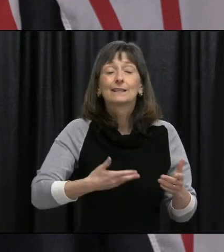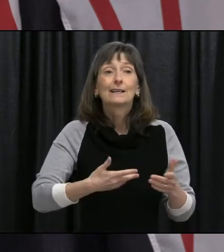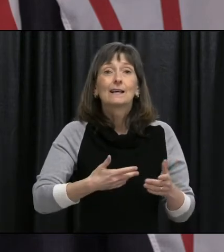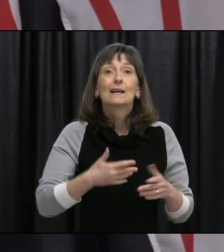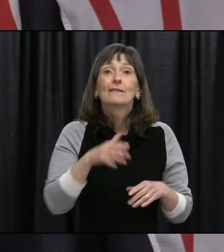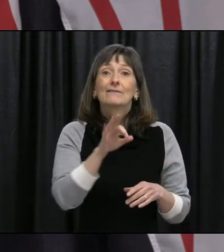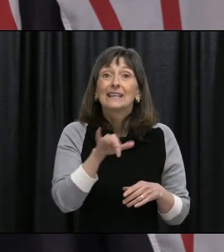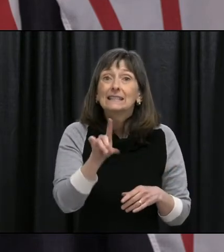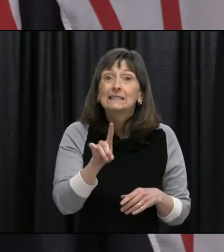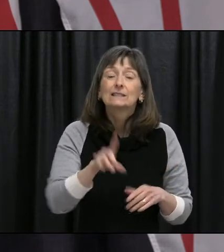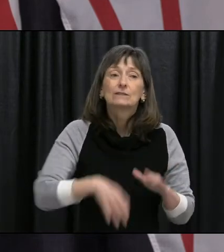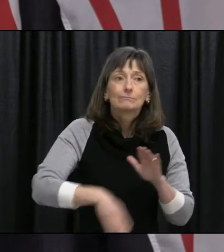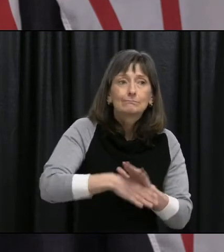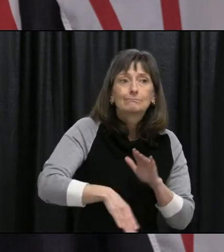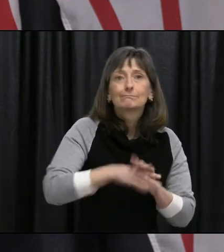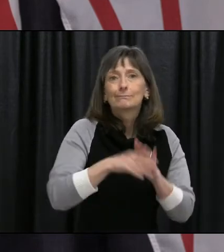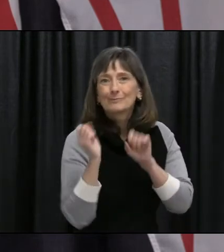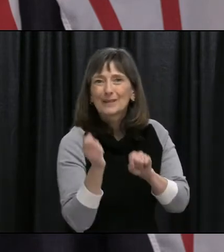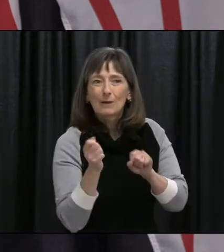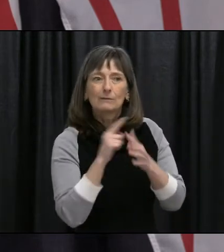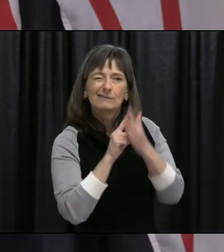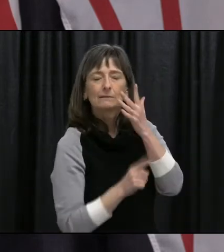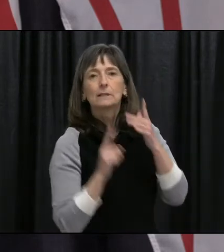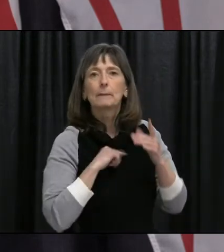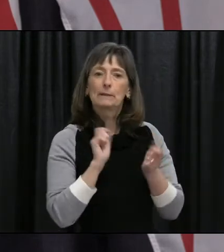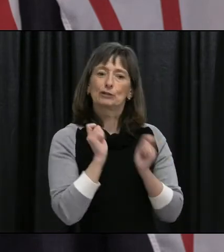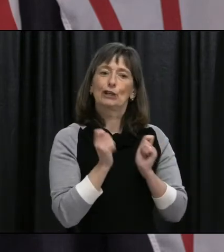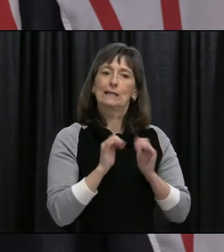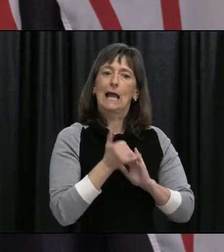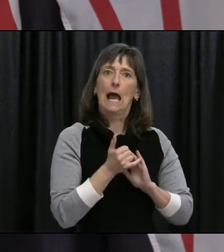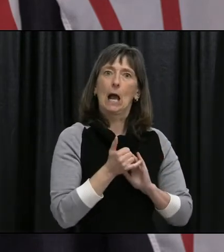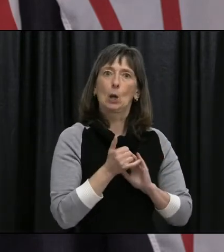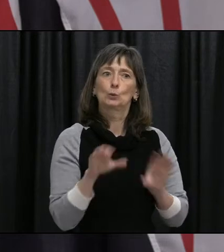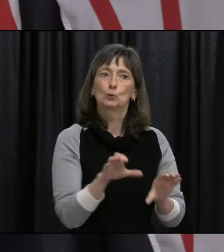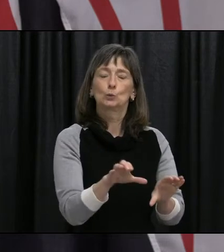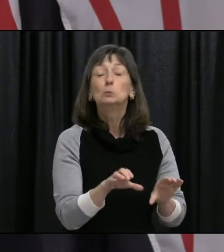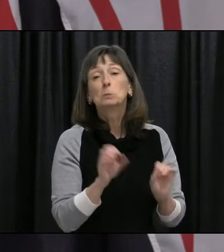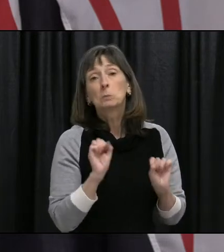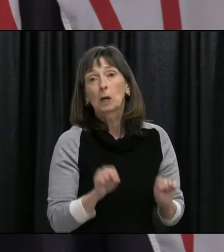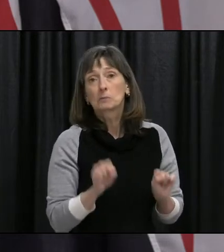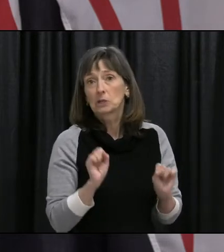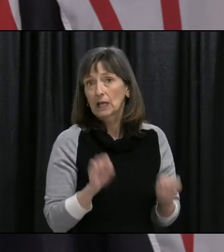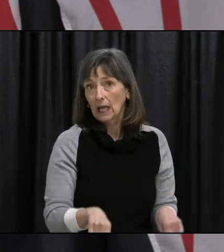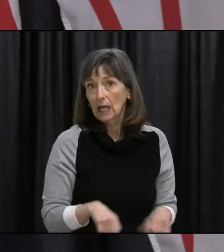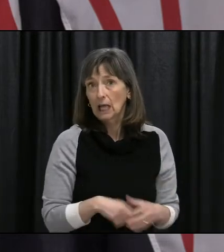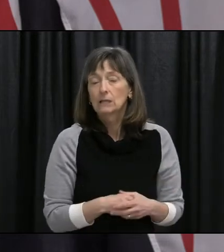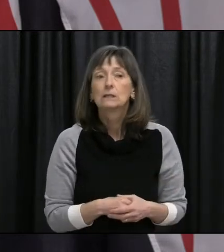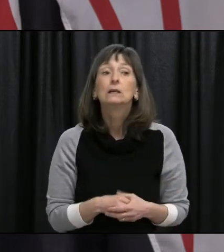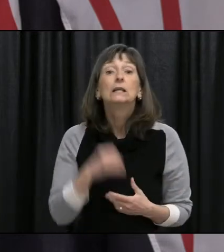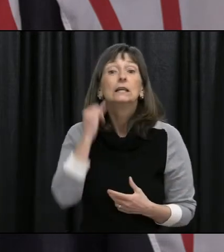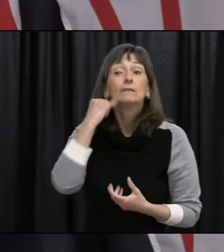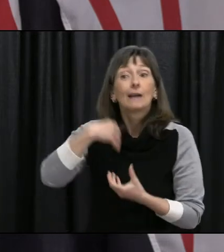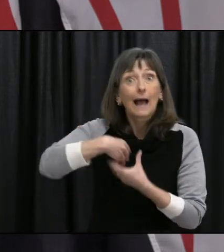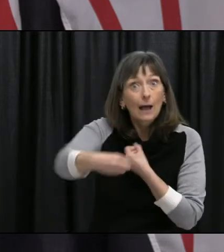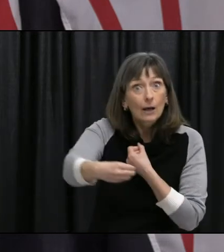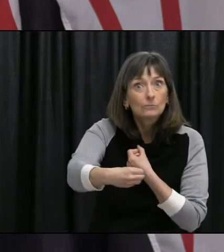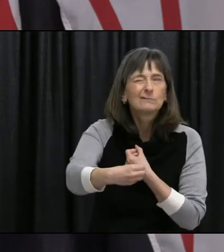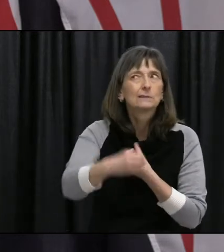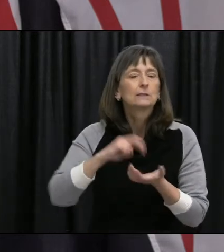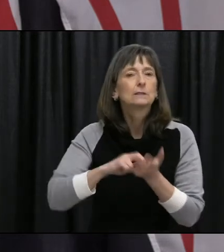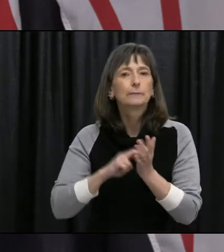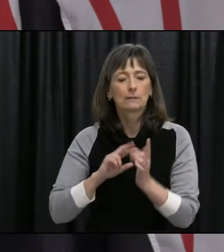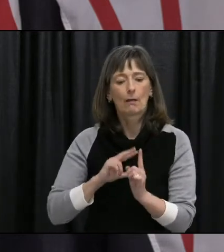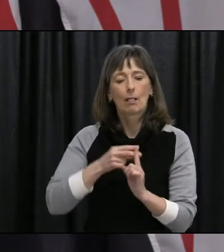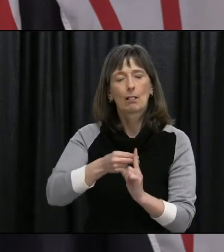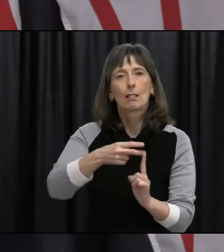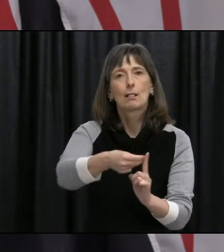than they have been previously done before. But it's basically if if it can happen outdoors where we know the risk of